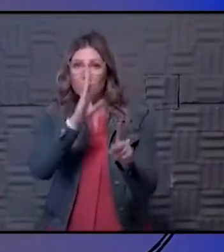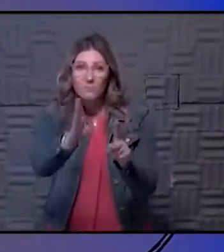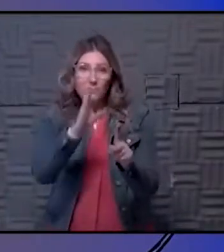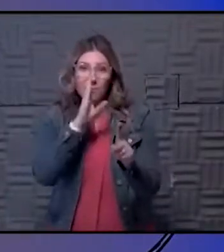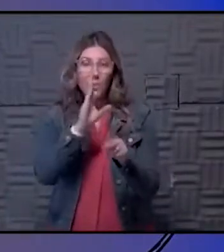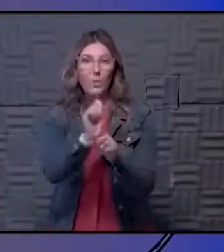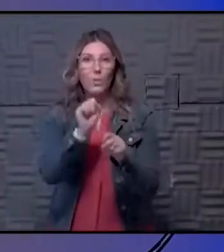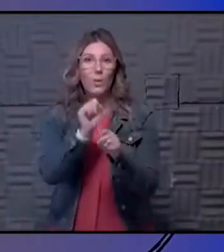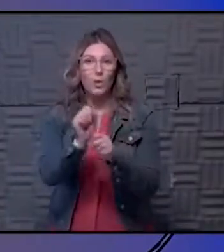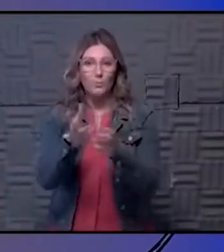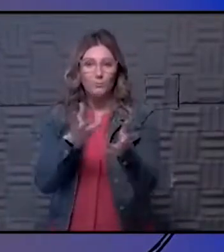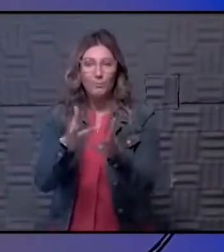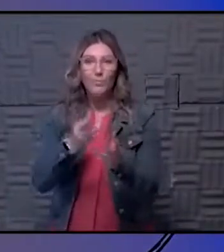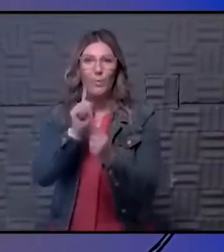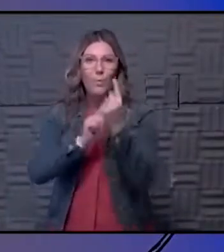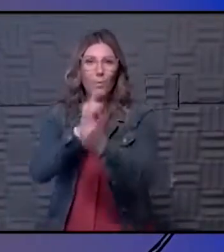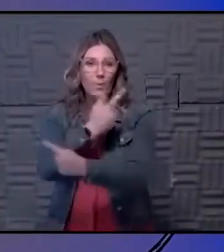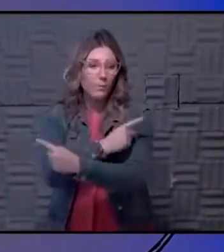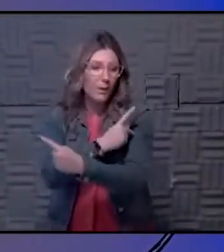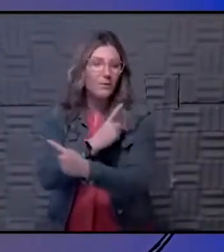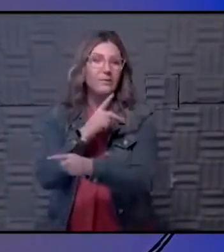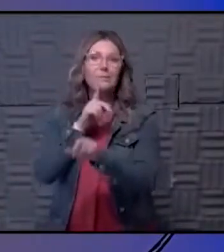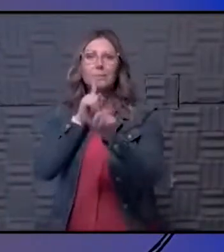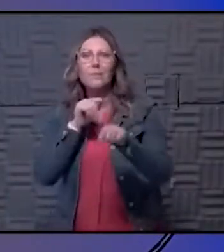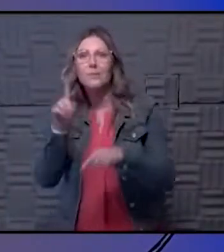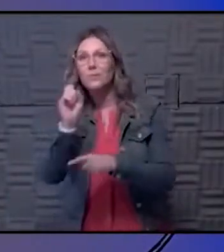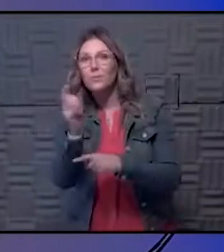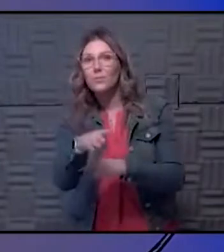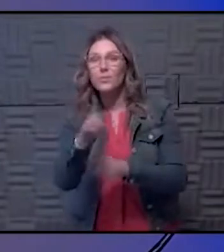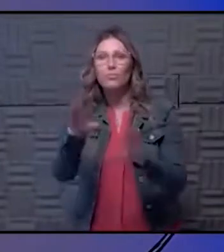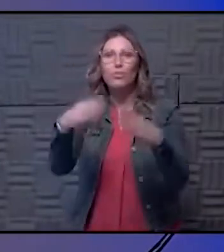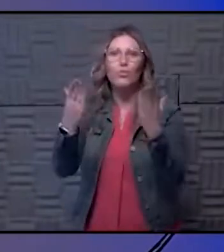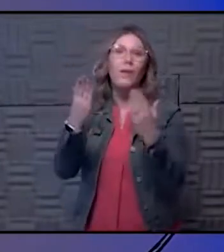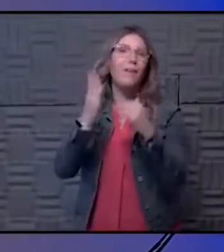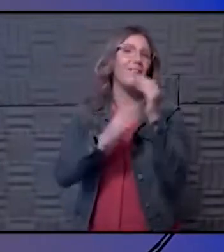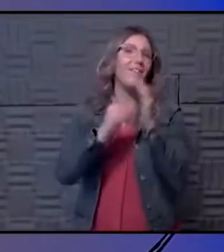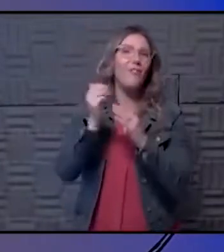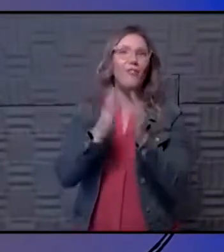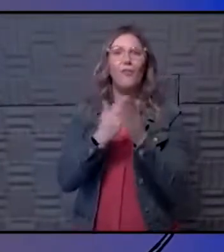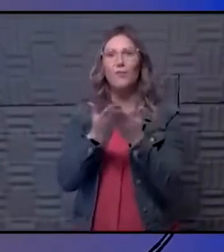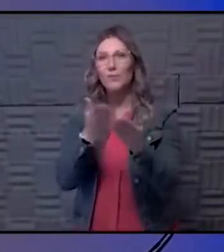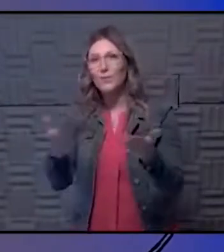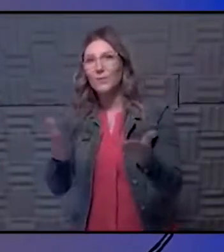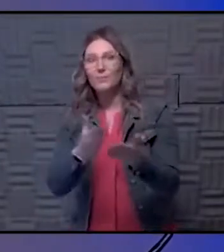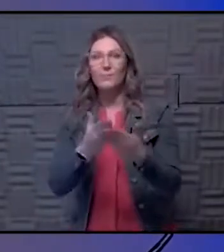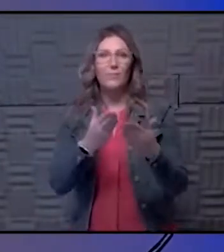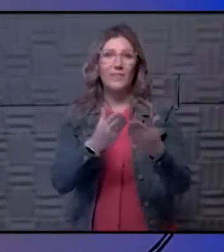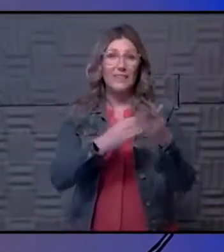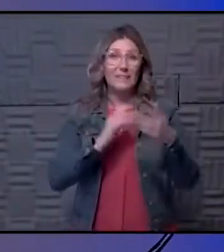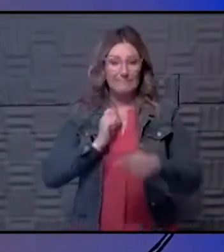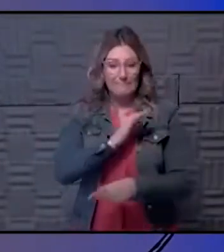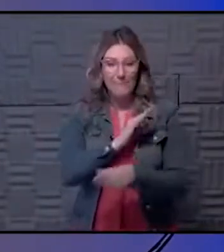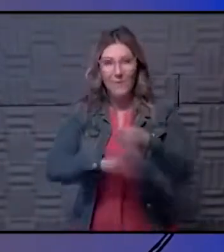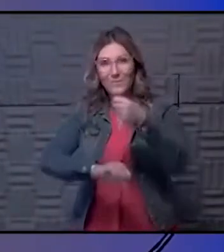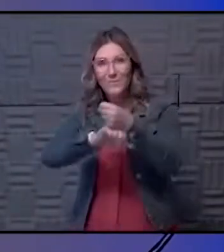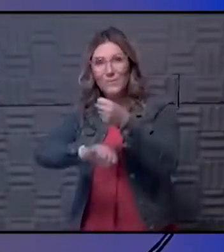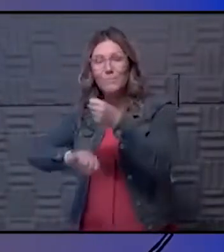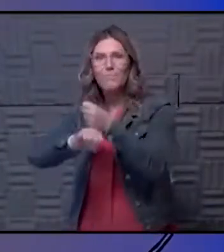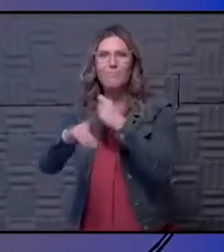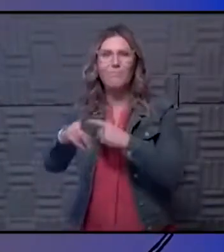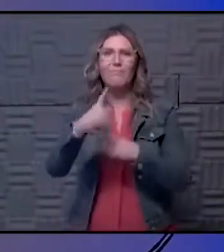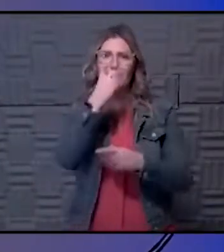with the patients, answering questions, providing comfort items, supporting our staff. And I always tell our departments when they say,